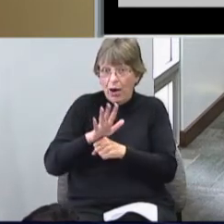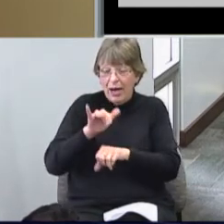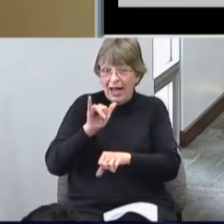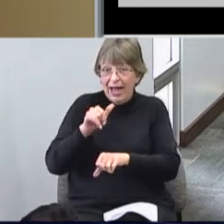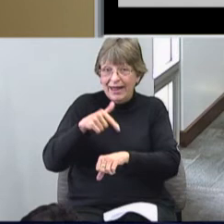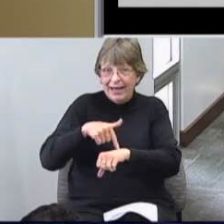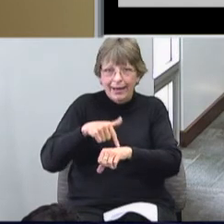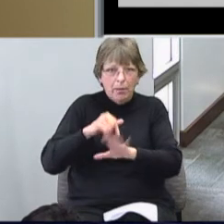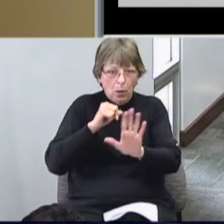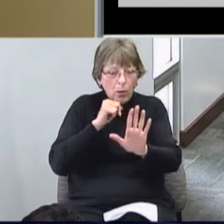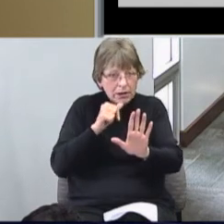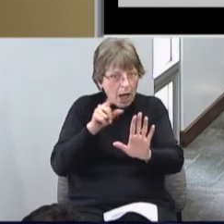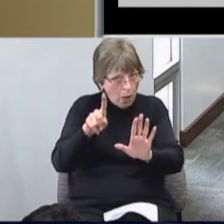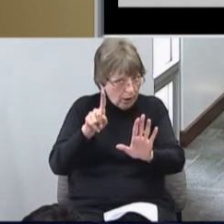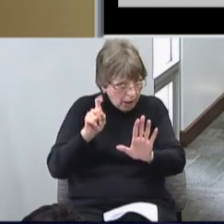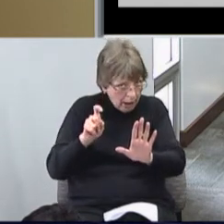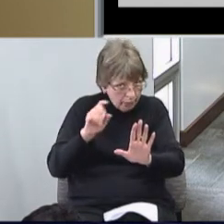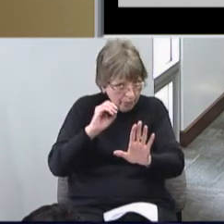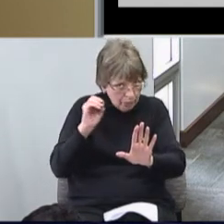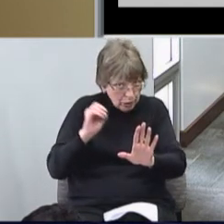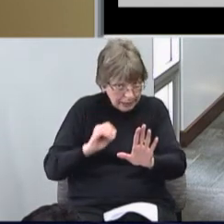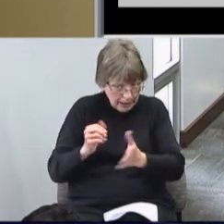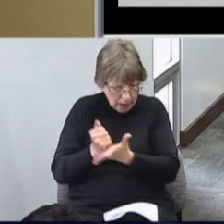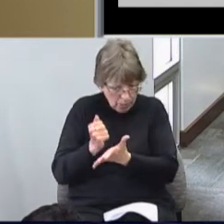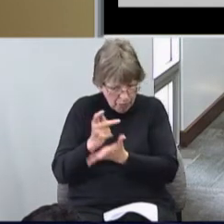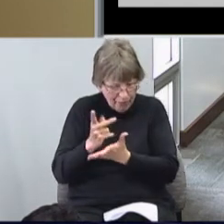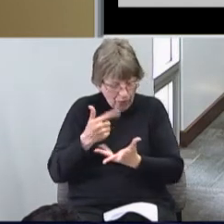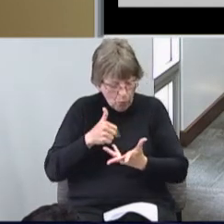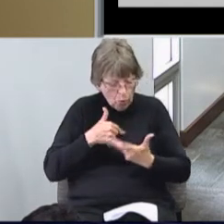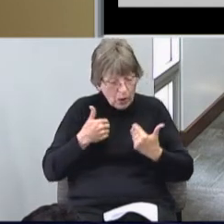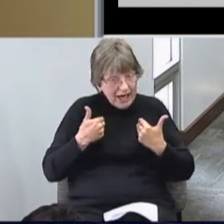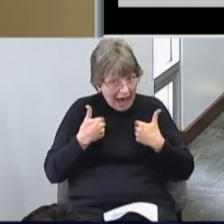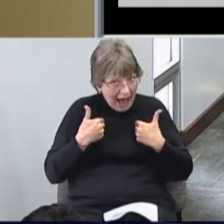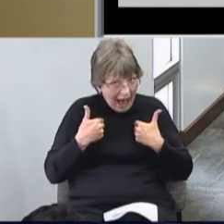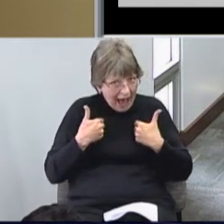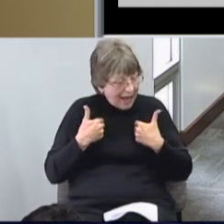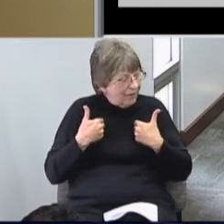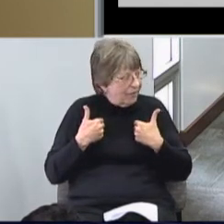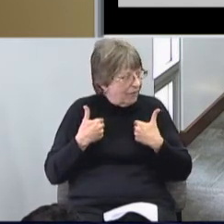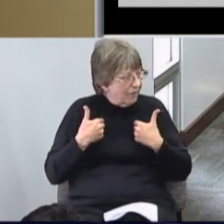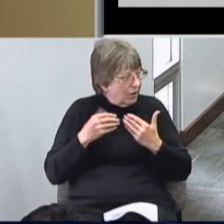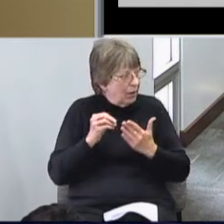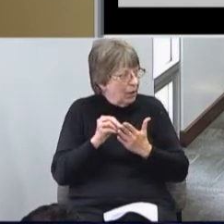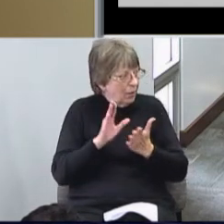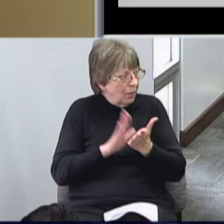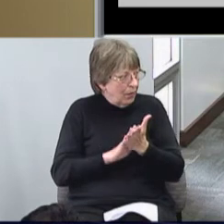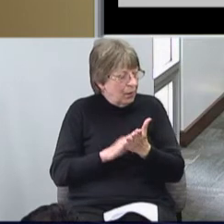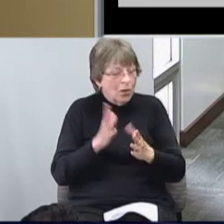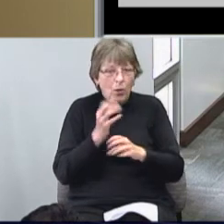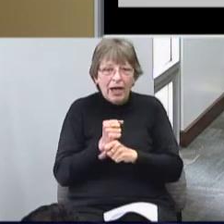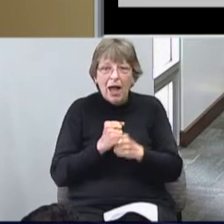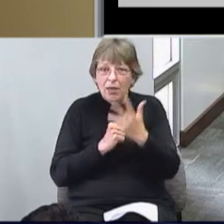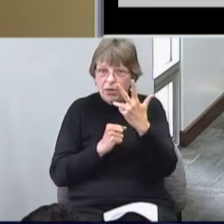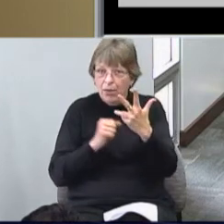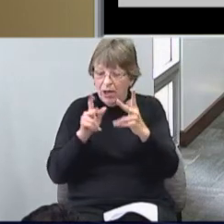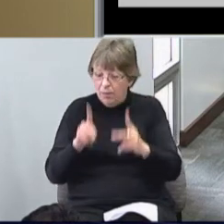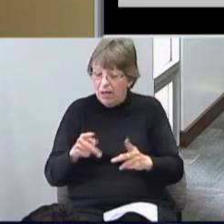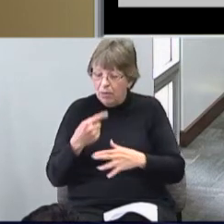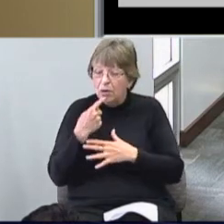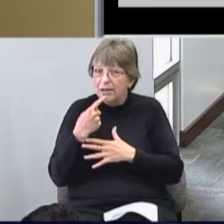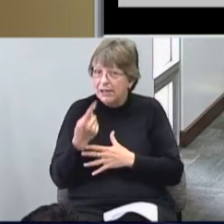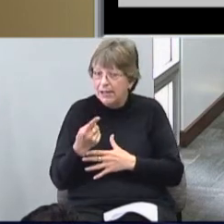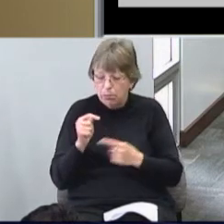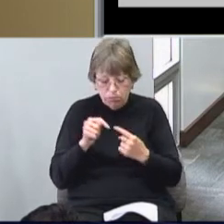like 100% consent. We have records. We received 3 dissenting votes, I believe, to the district